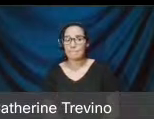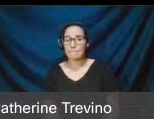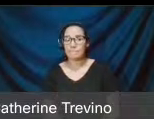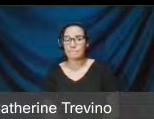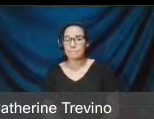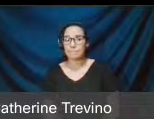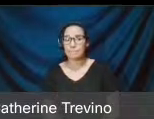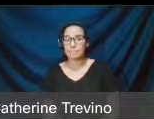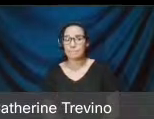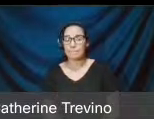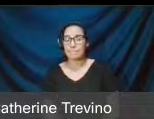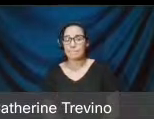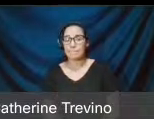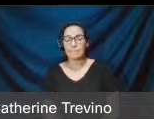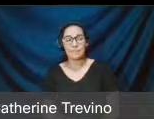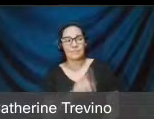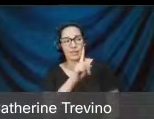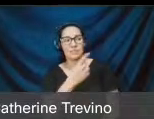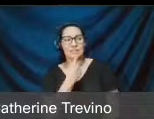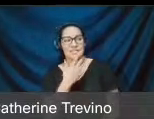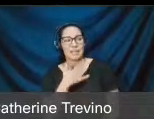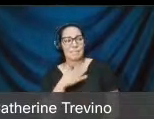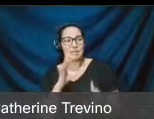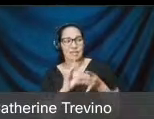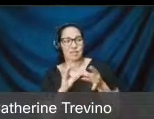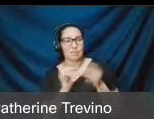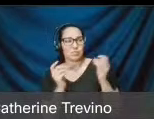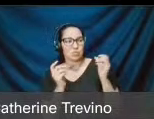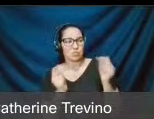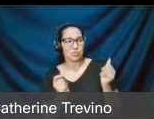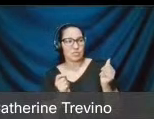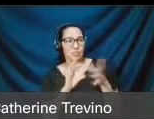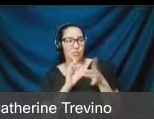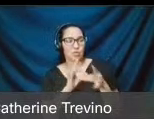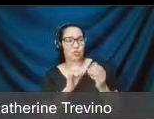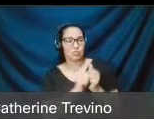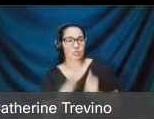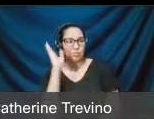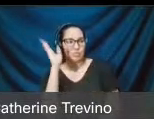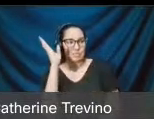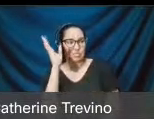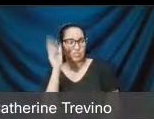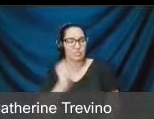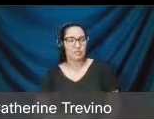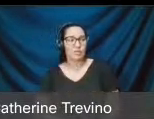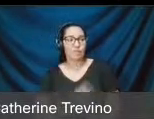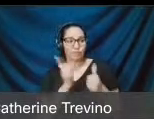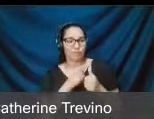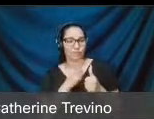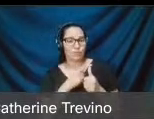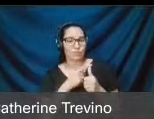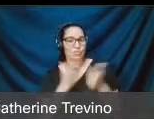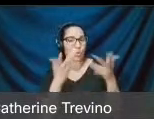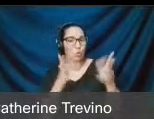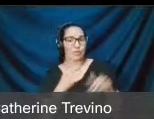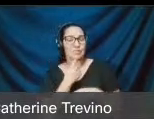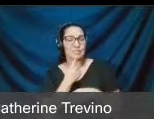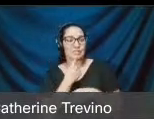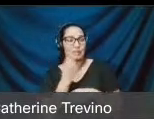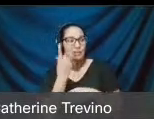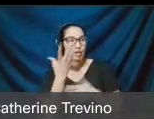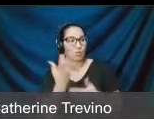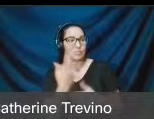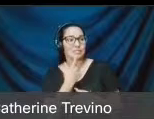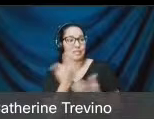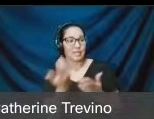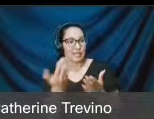Seeing none, I'm just going to say my comments real quick in regards to our presentation. First of all, it's already been said, but I want to